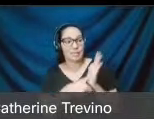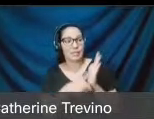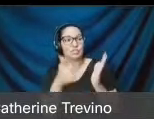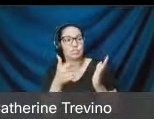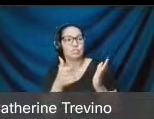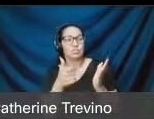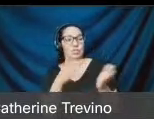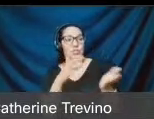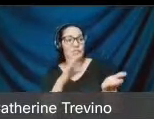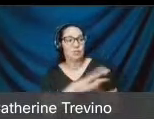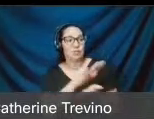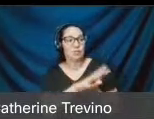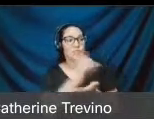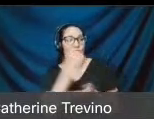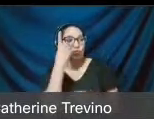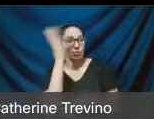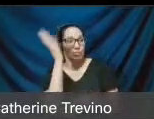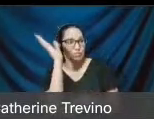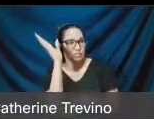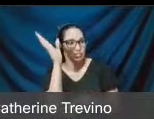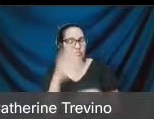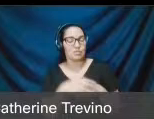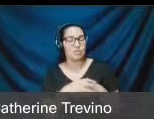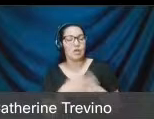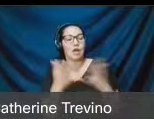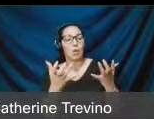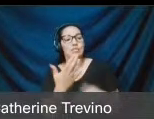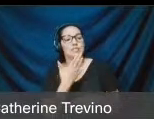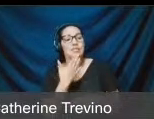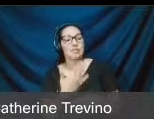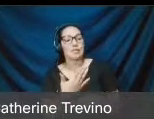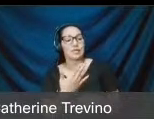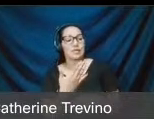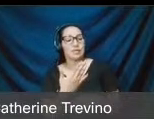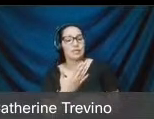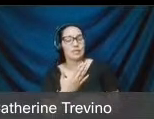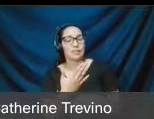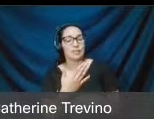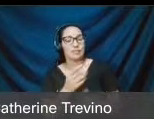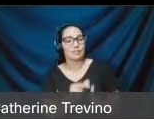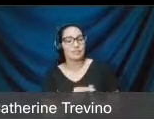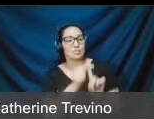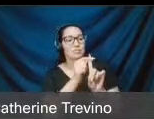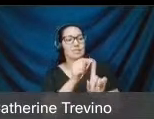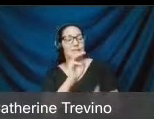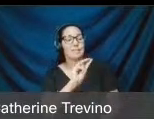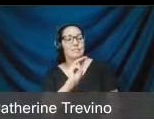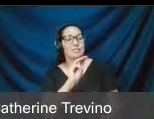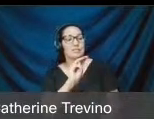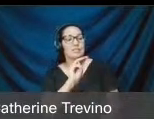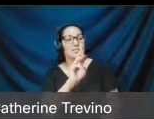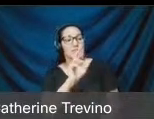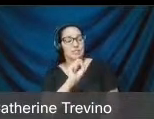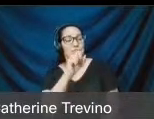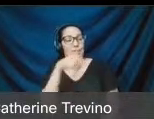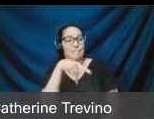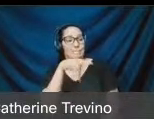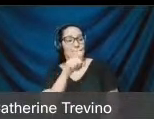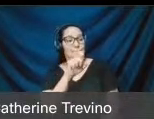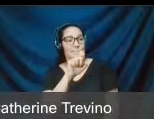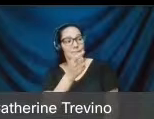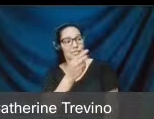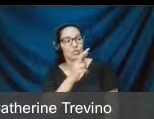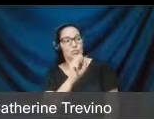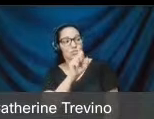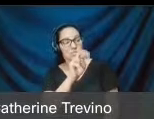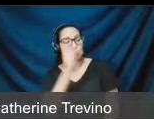the presentation. I want to thank especially Ms. Peterson for today adding